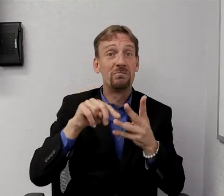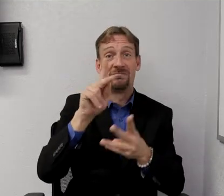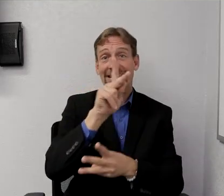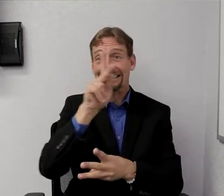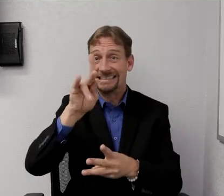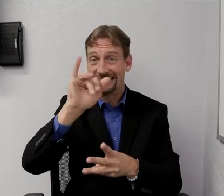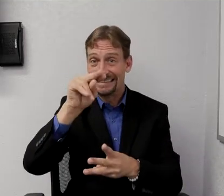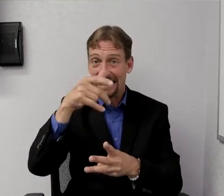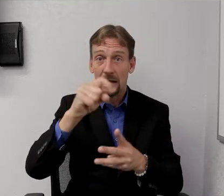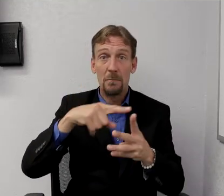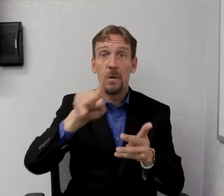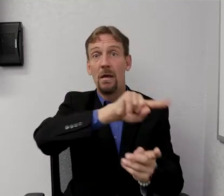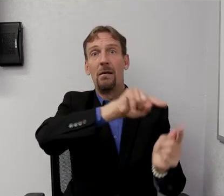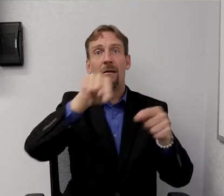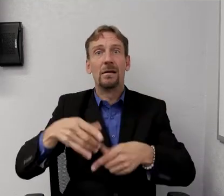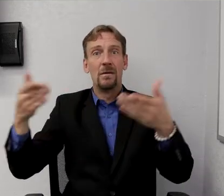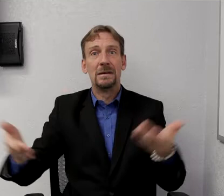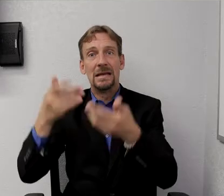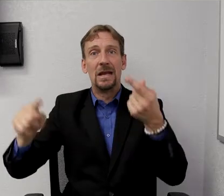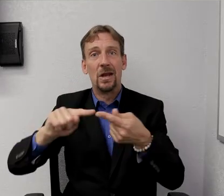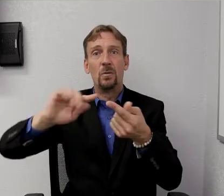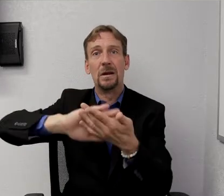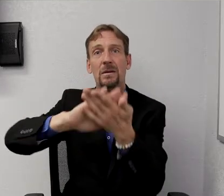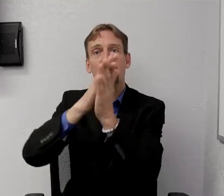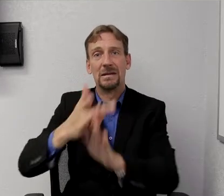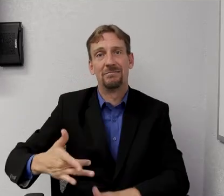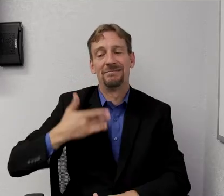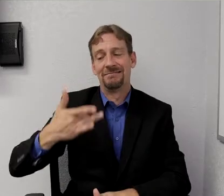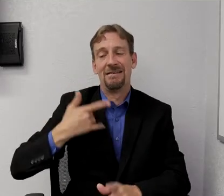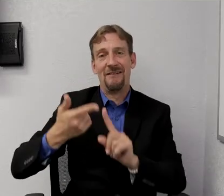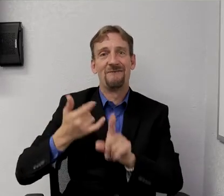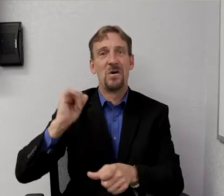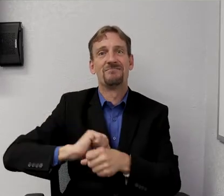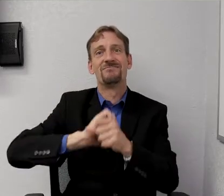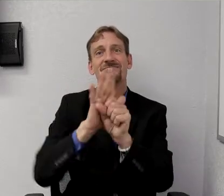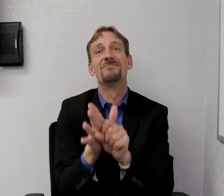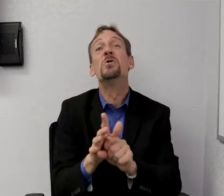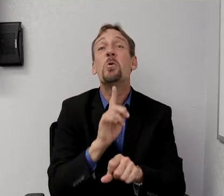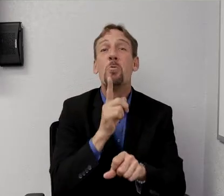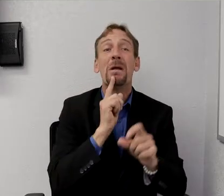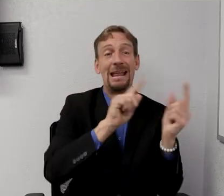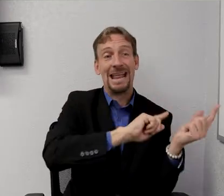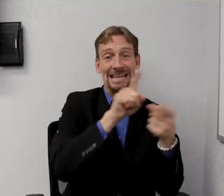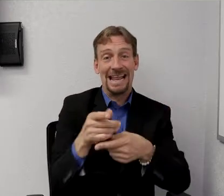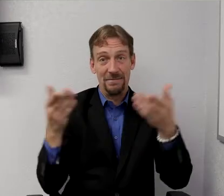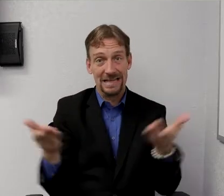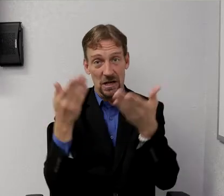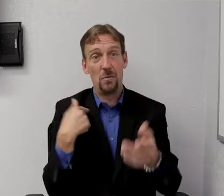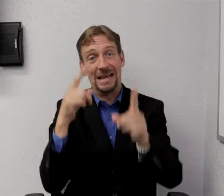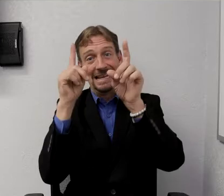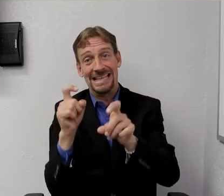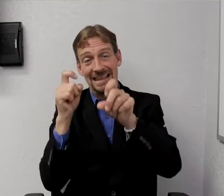be in Tulare County when they became symptomatic. So they did come to us and we collected